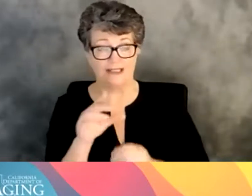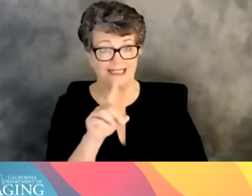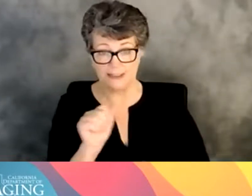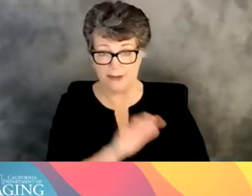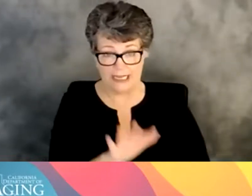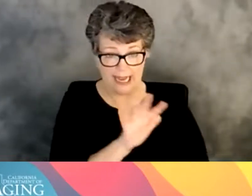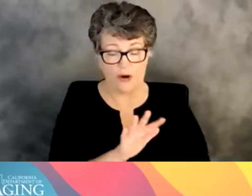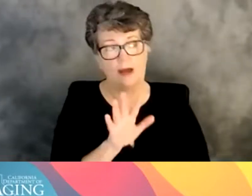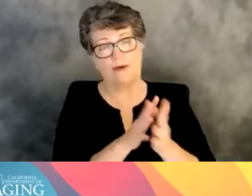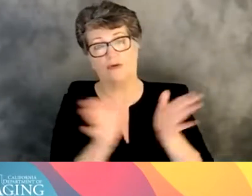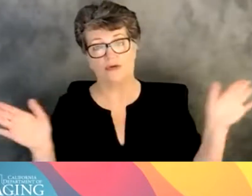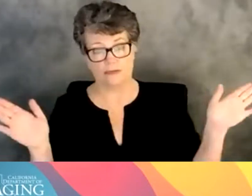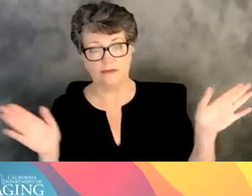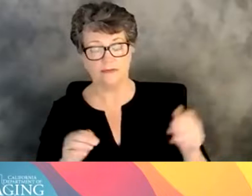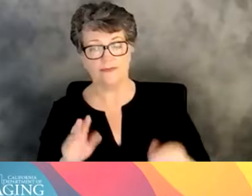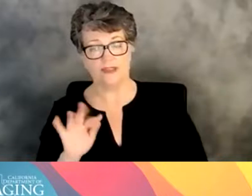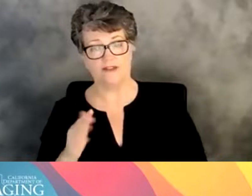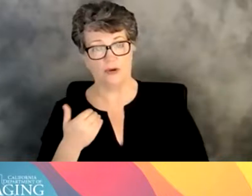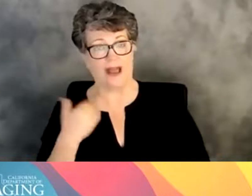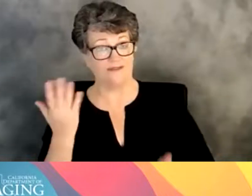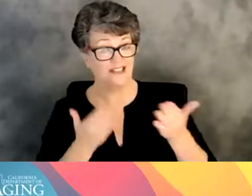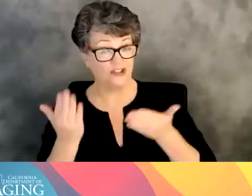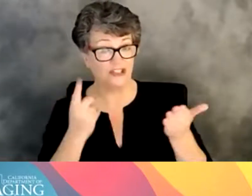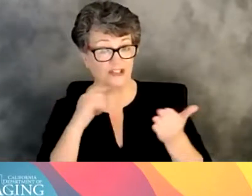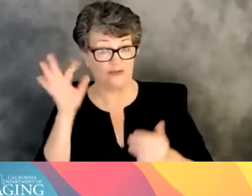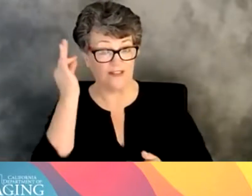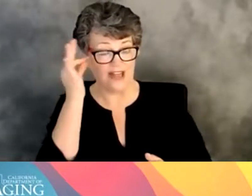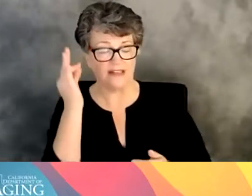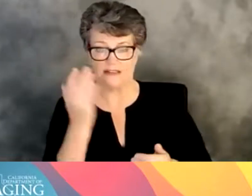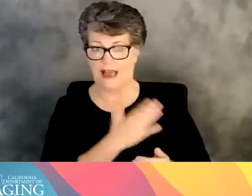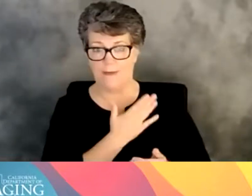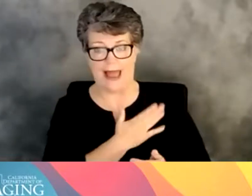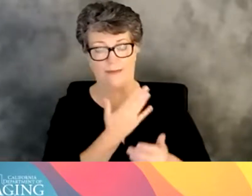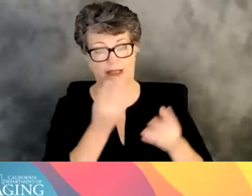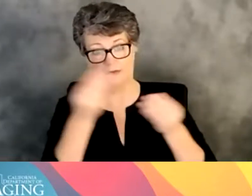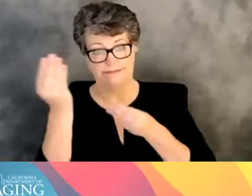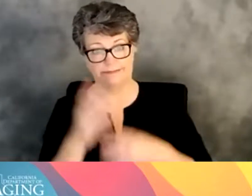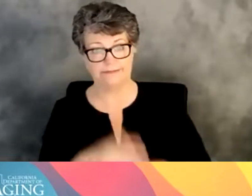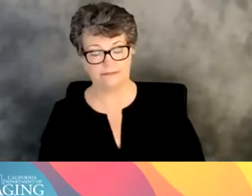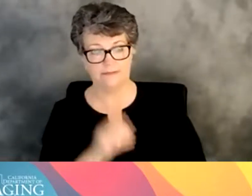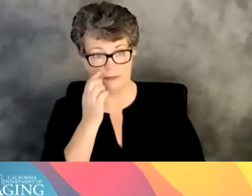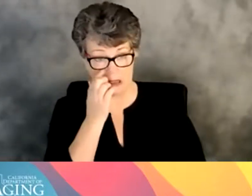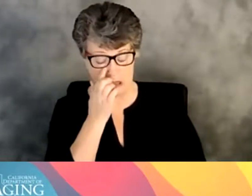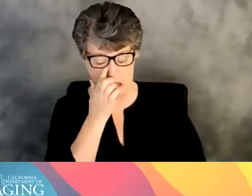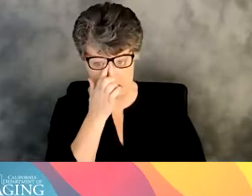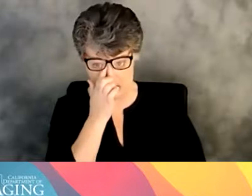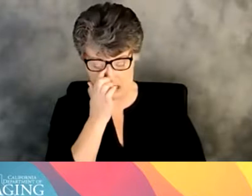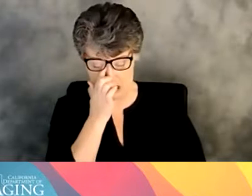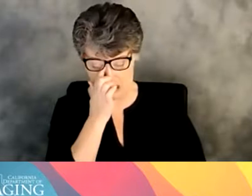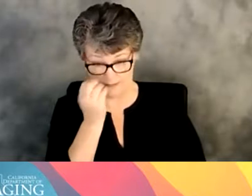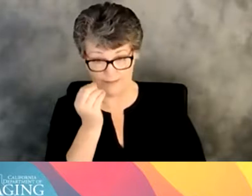but across the board, if you have suggestions for the feds, I'm happy to surface those. Excellent, thank